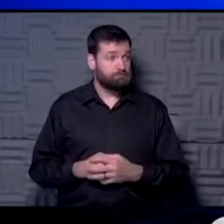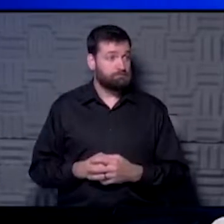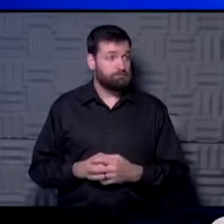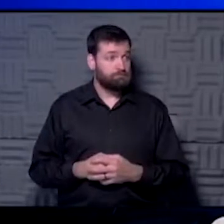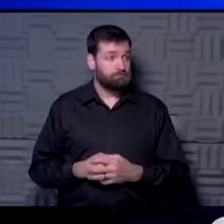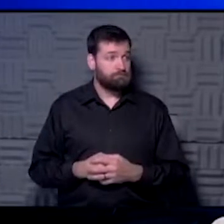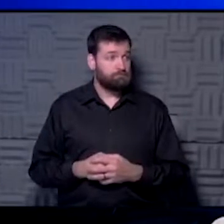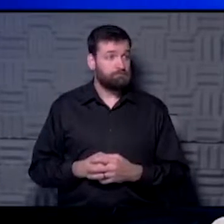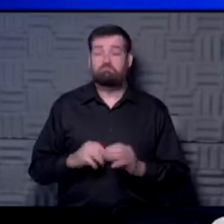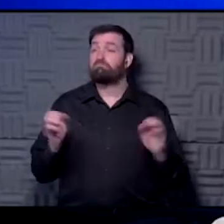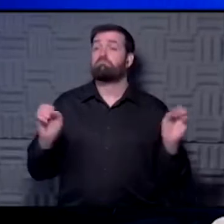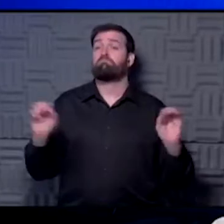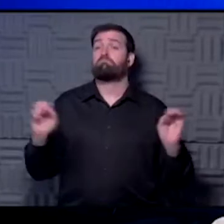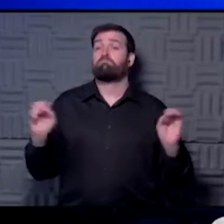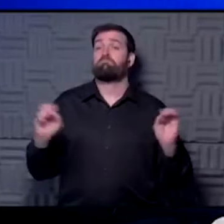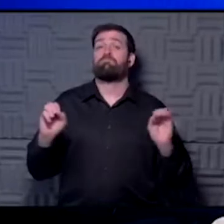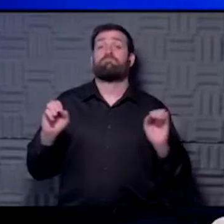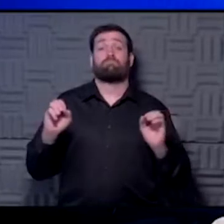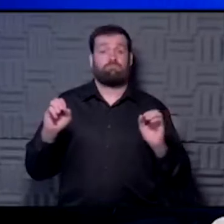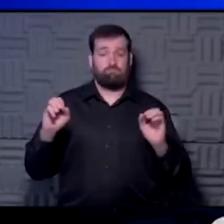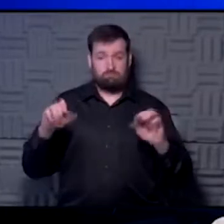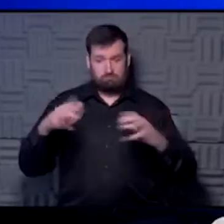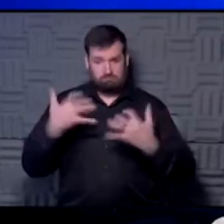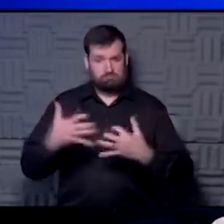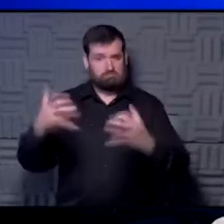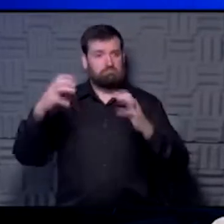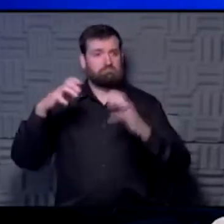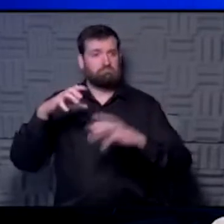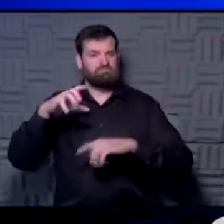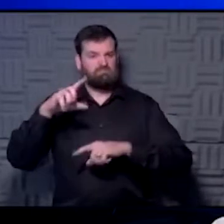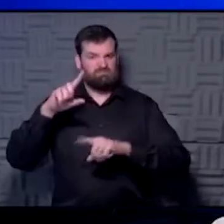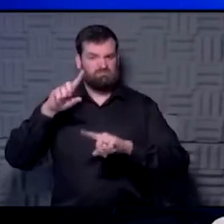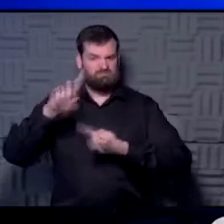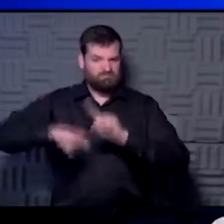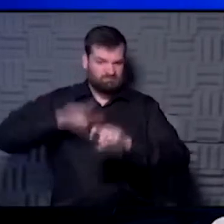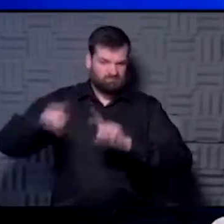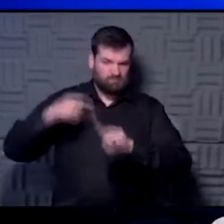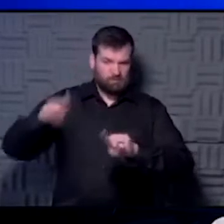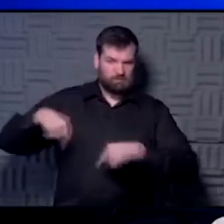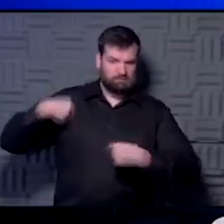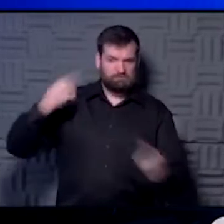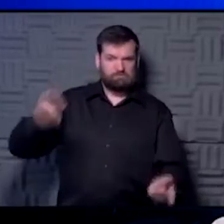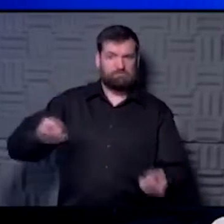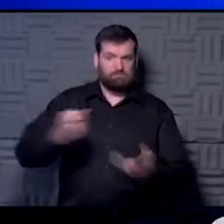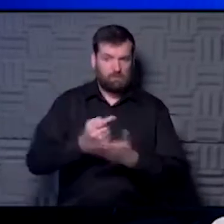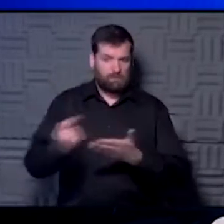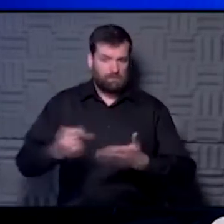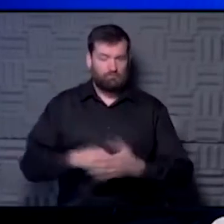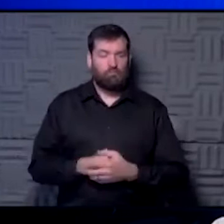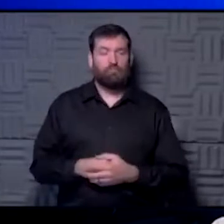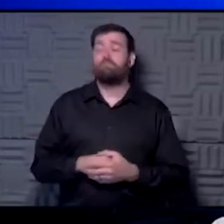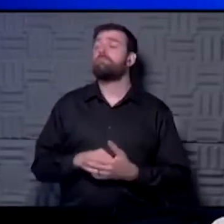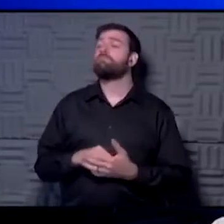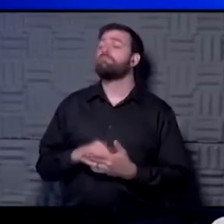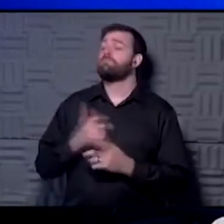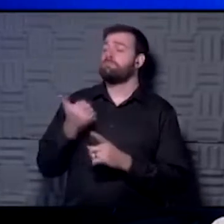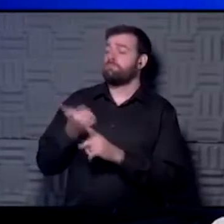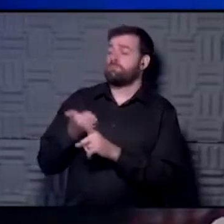All right, I'm not hearing any, so we're going to get to our questions that have accumulated over the week from our listening audience. All right. When